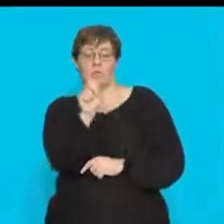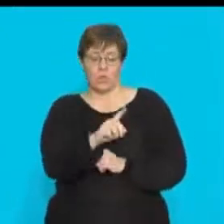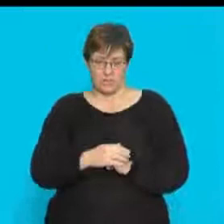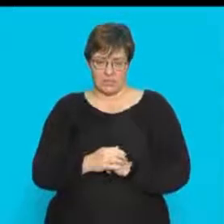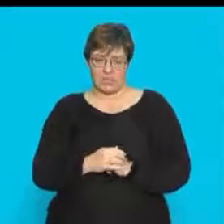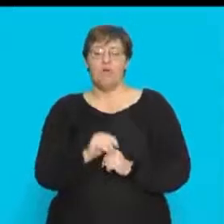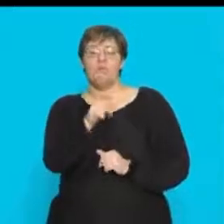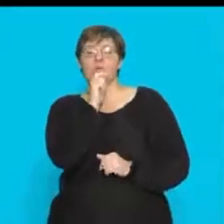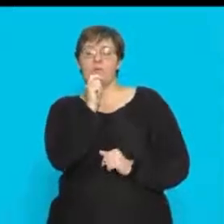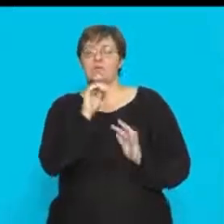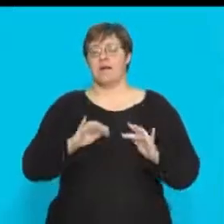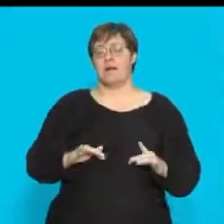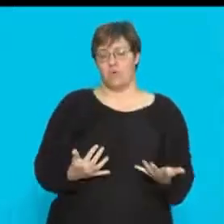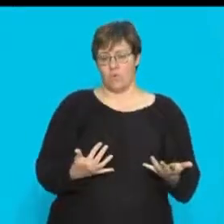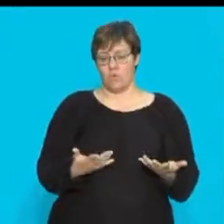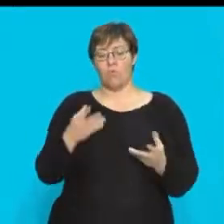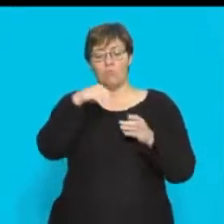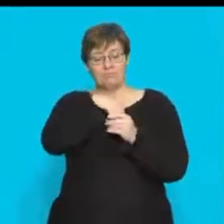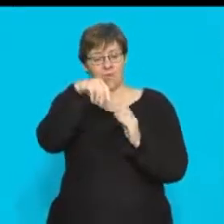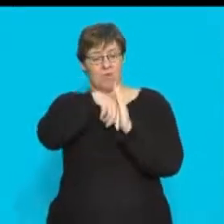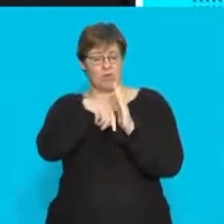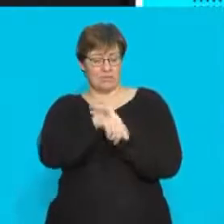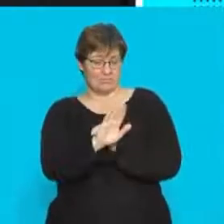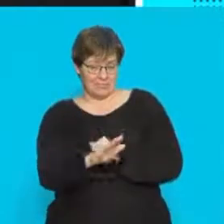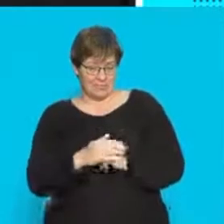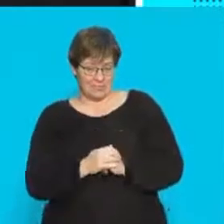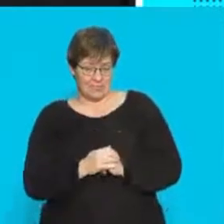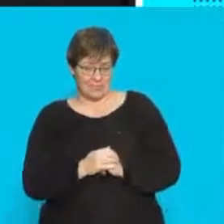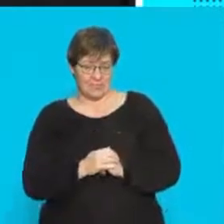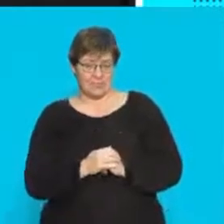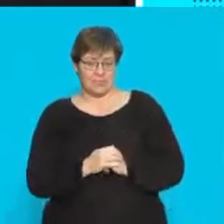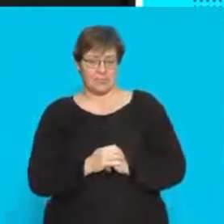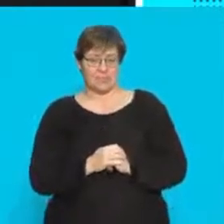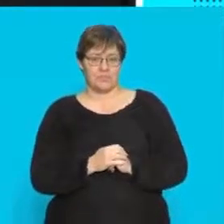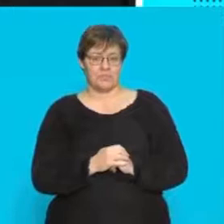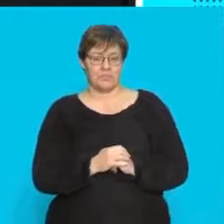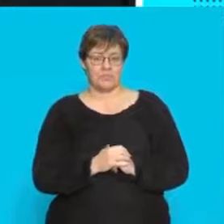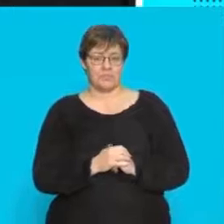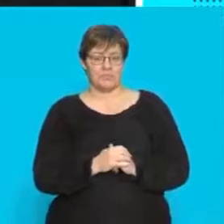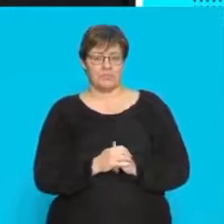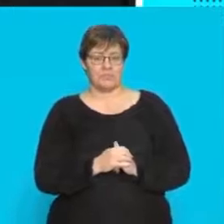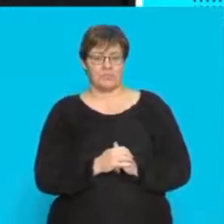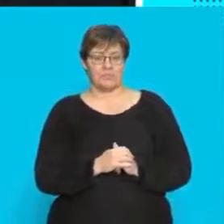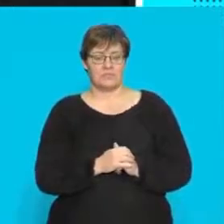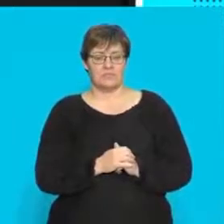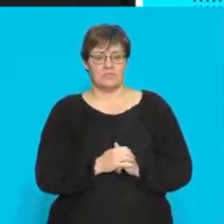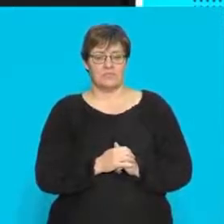mean, and you need to know how we use them in this concept of the plant biodiversity.